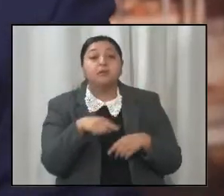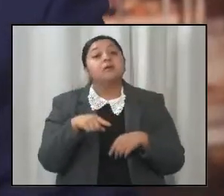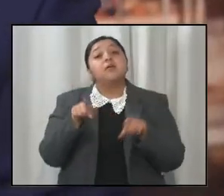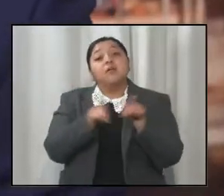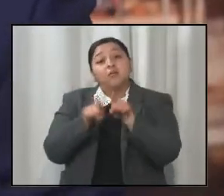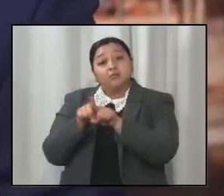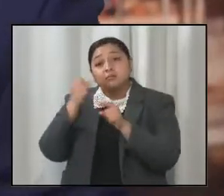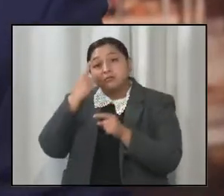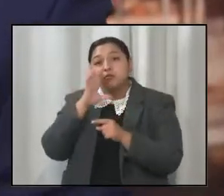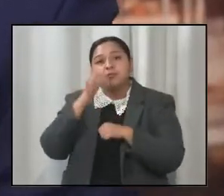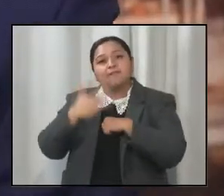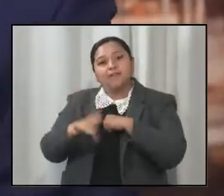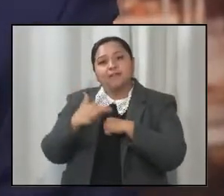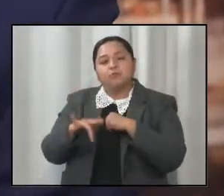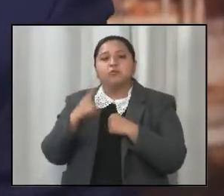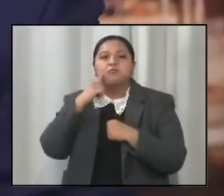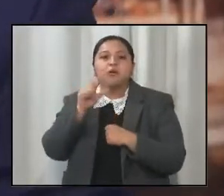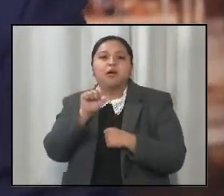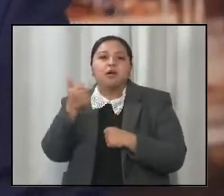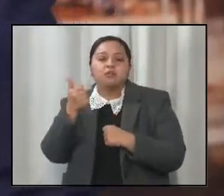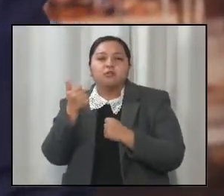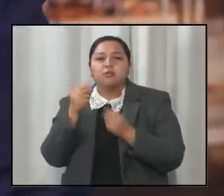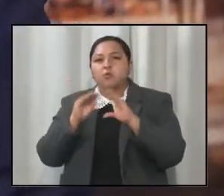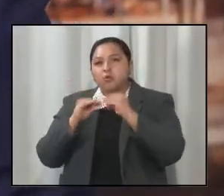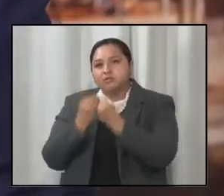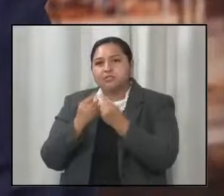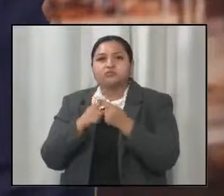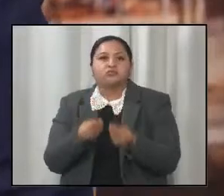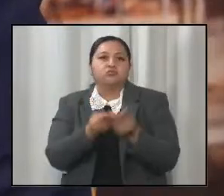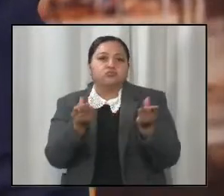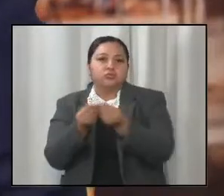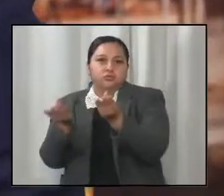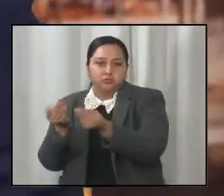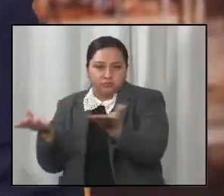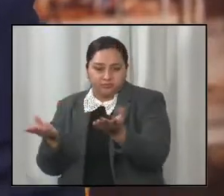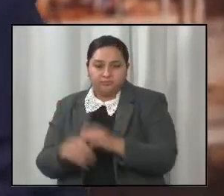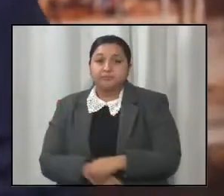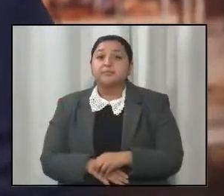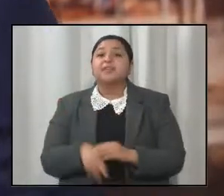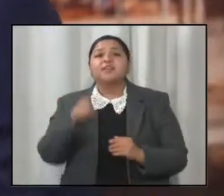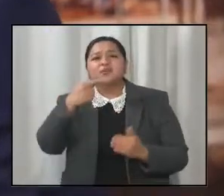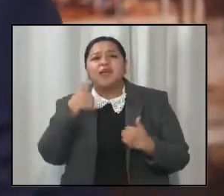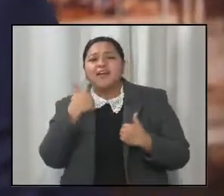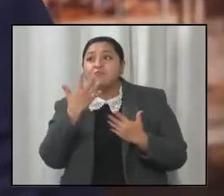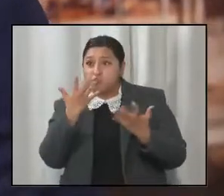partner organizations to distribute these items. For donation ideas, please visit